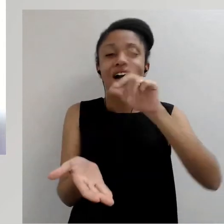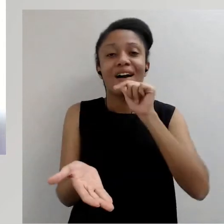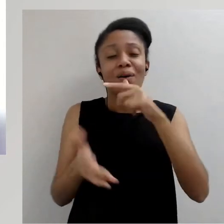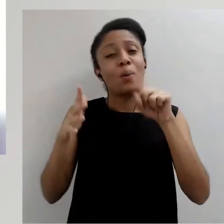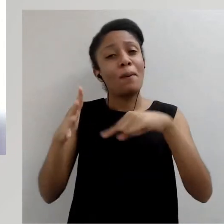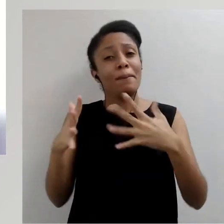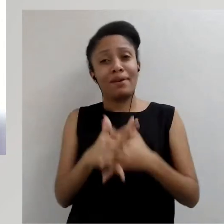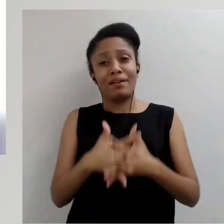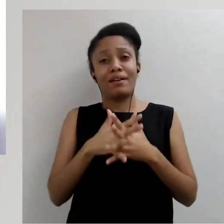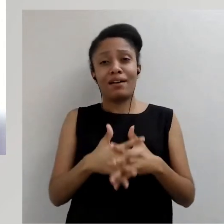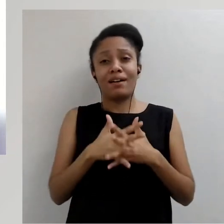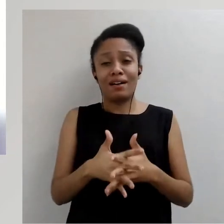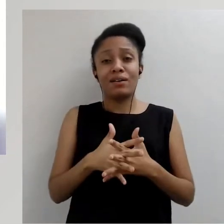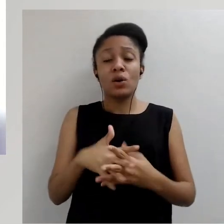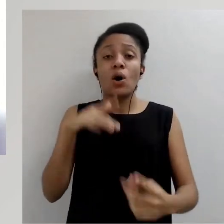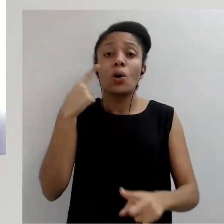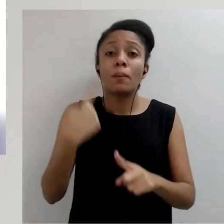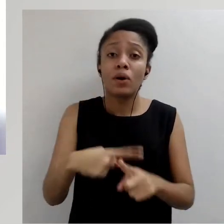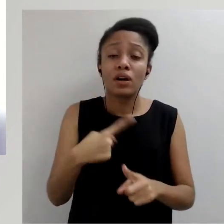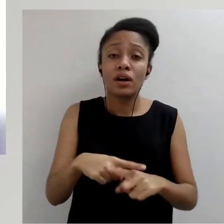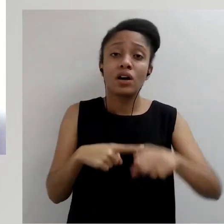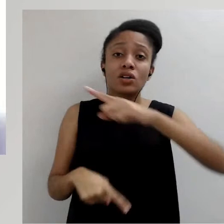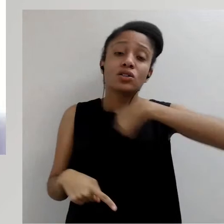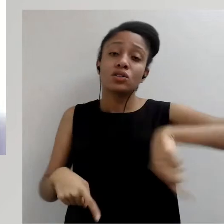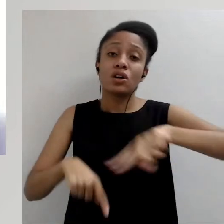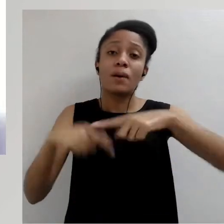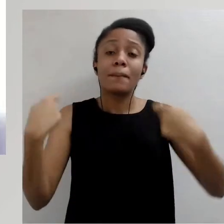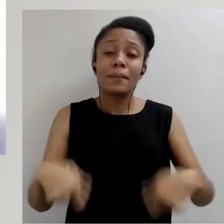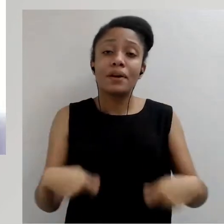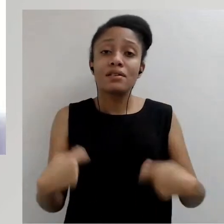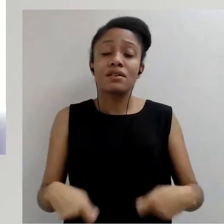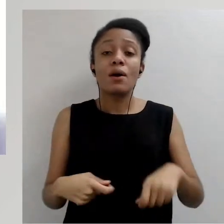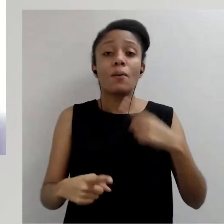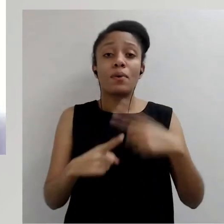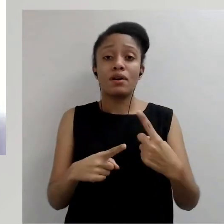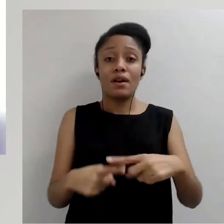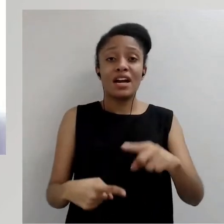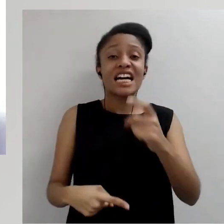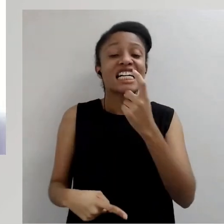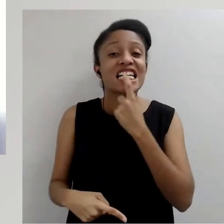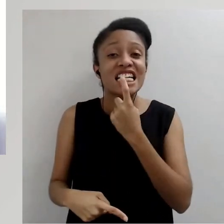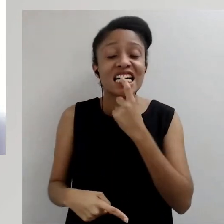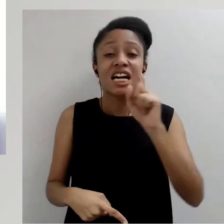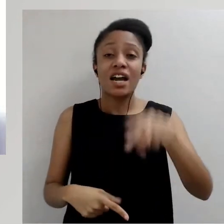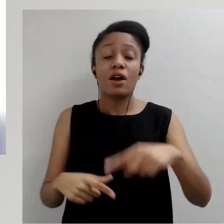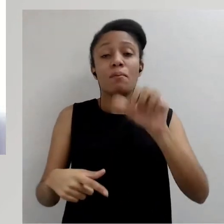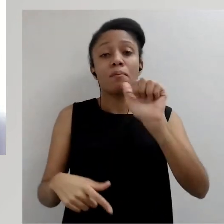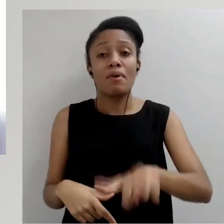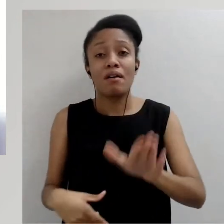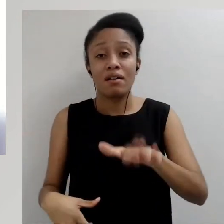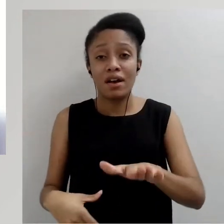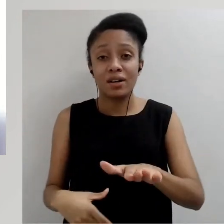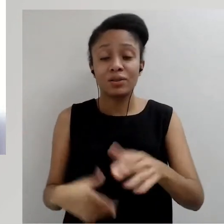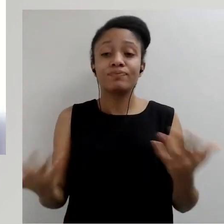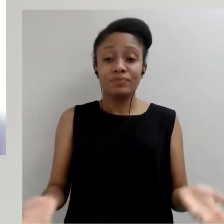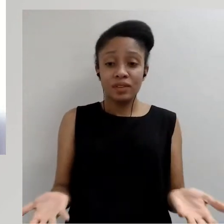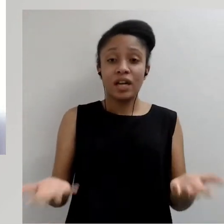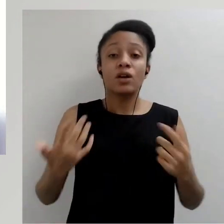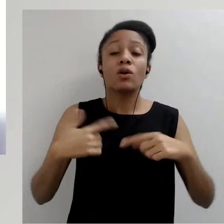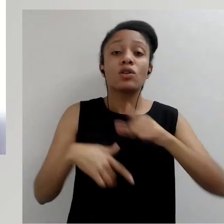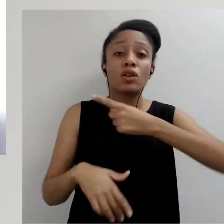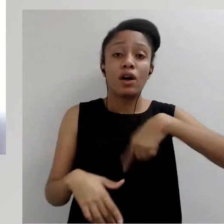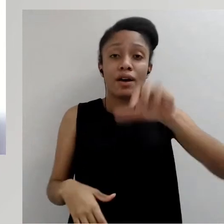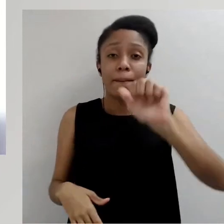complicated, We need to explain everything, but plastic is cheap and